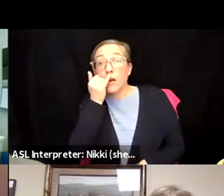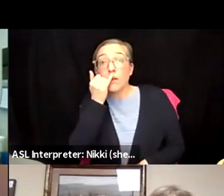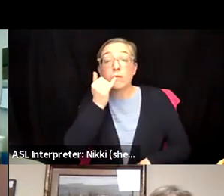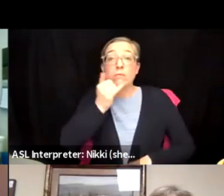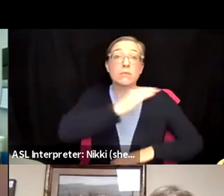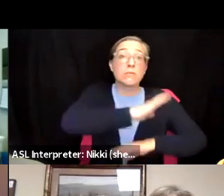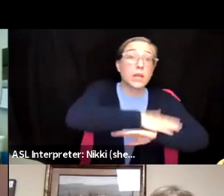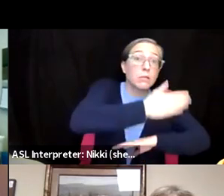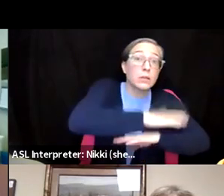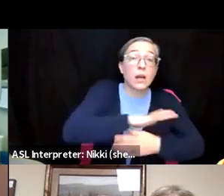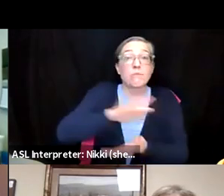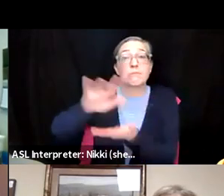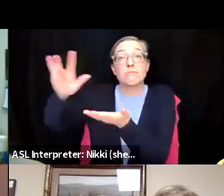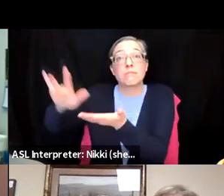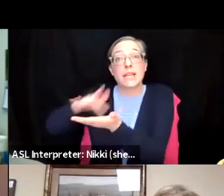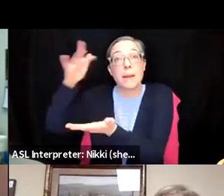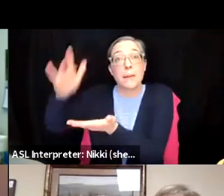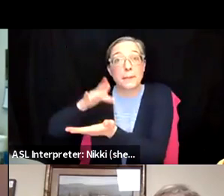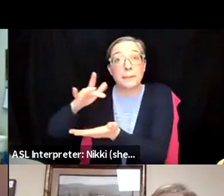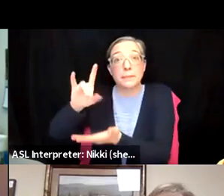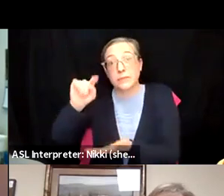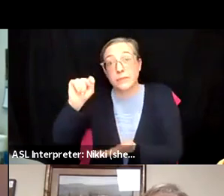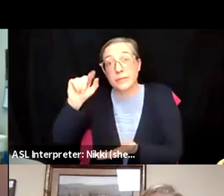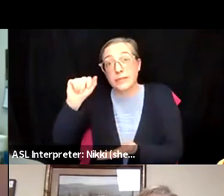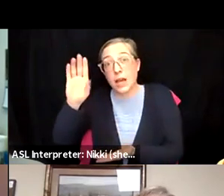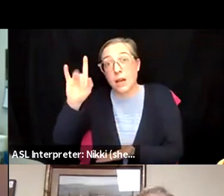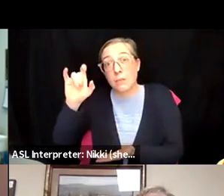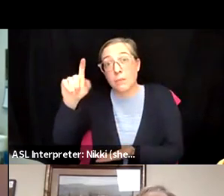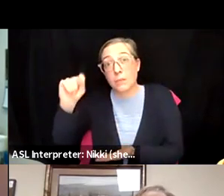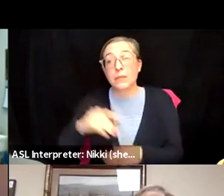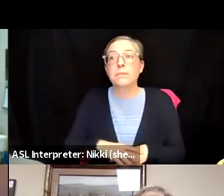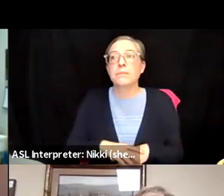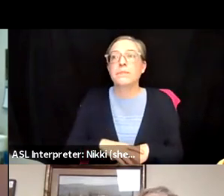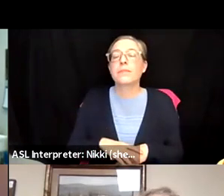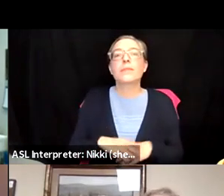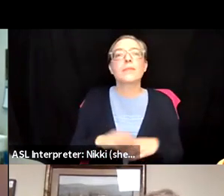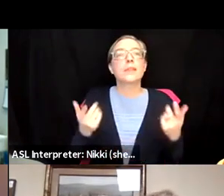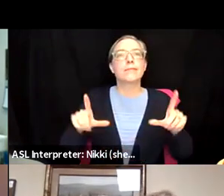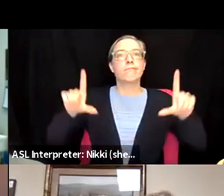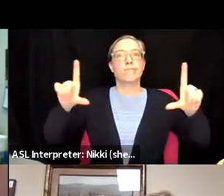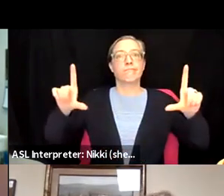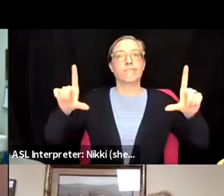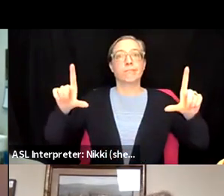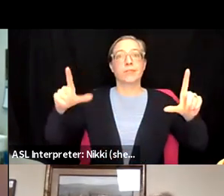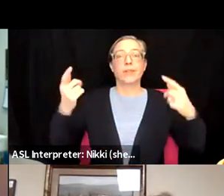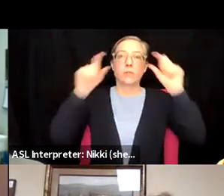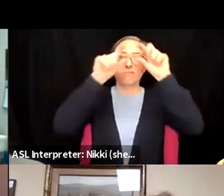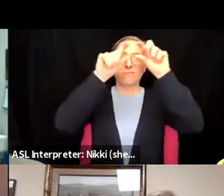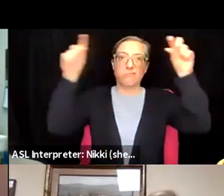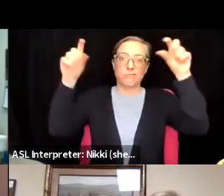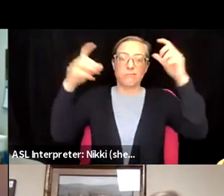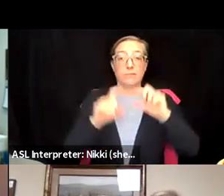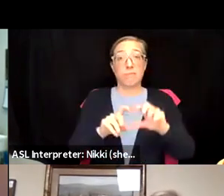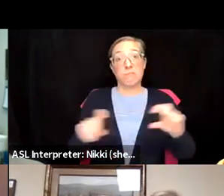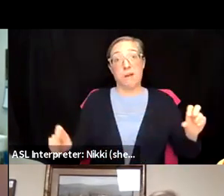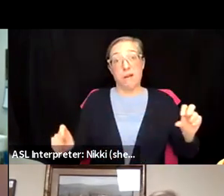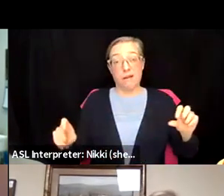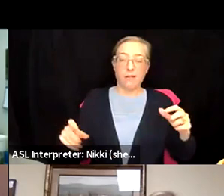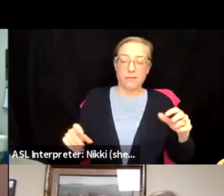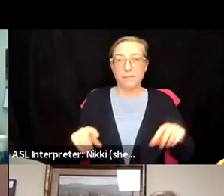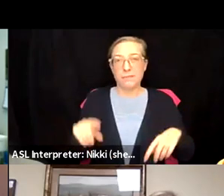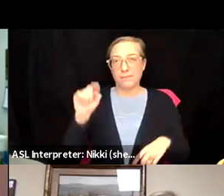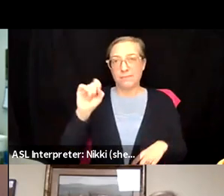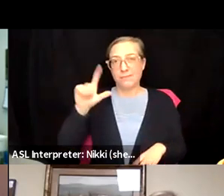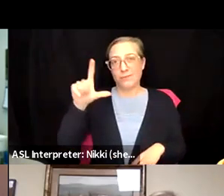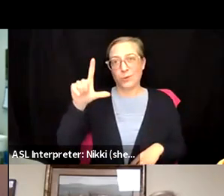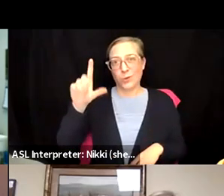the toolbar will either be on the top or the bottom of the screen. There are 2 sign